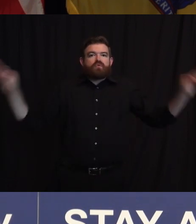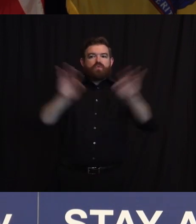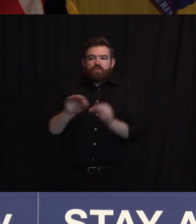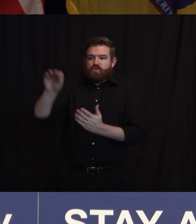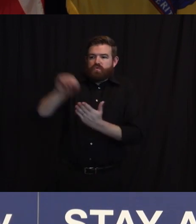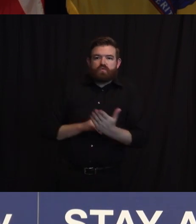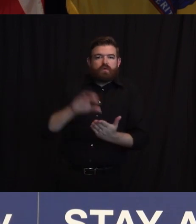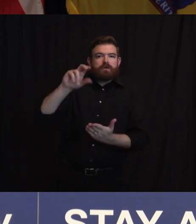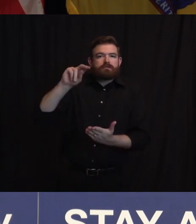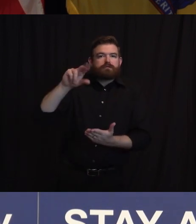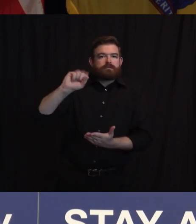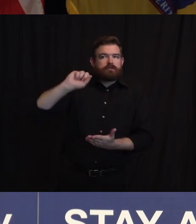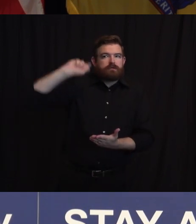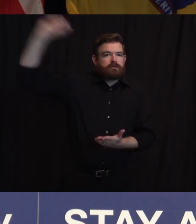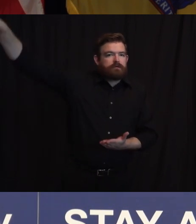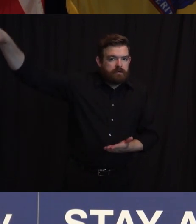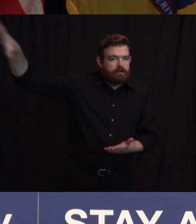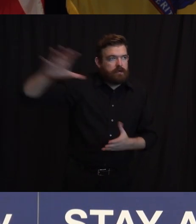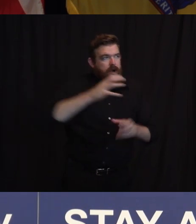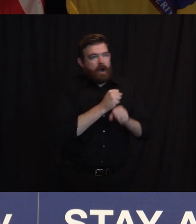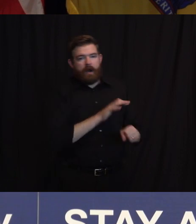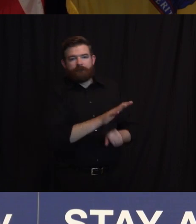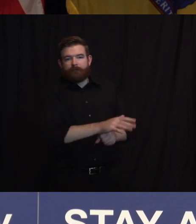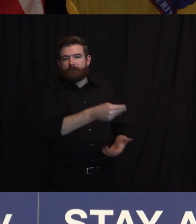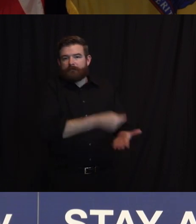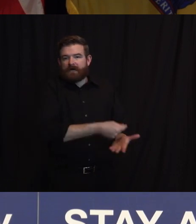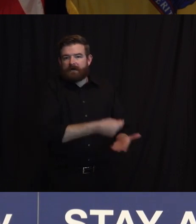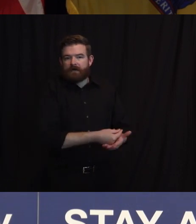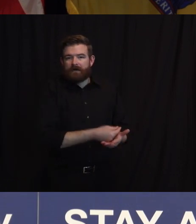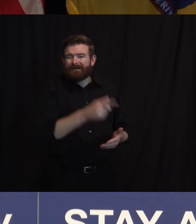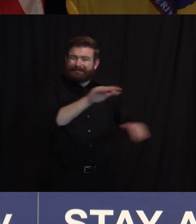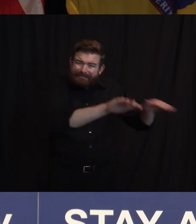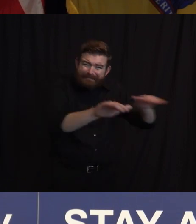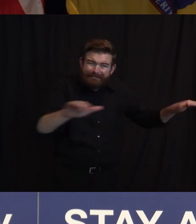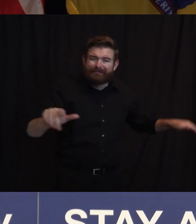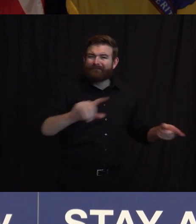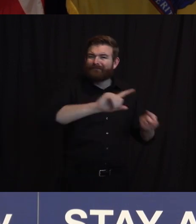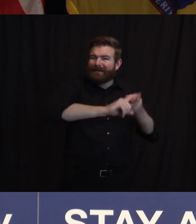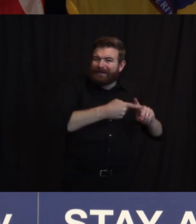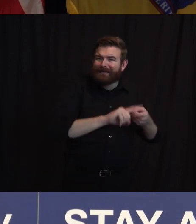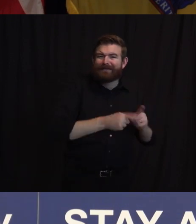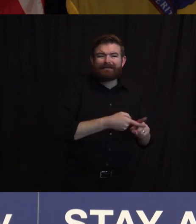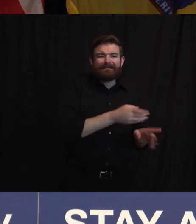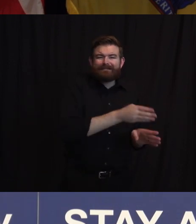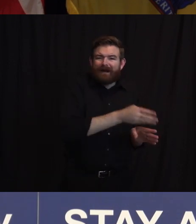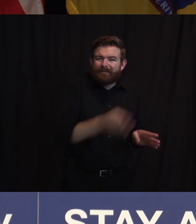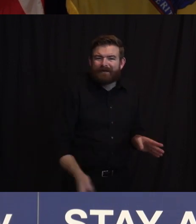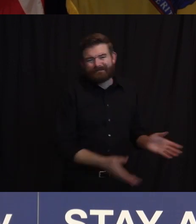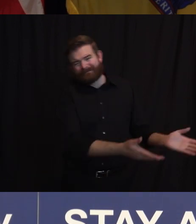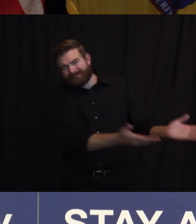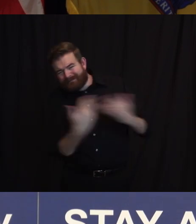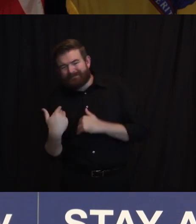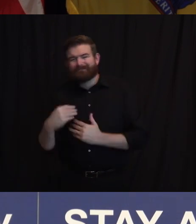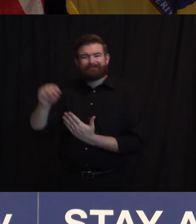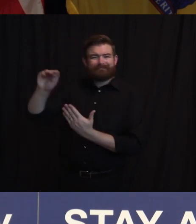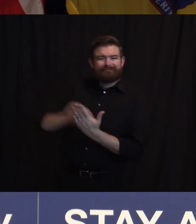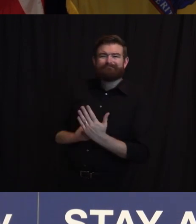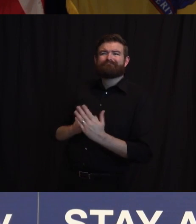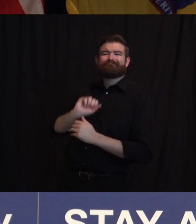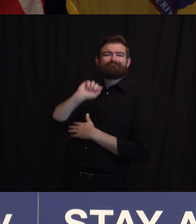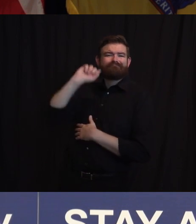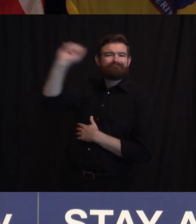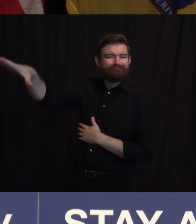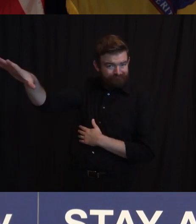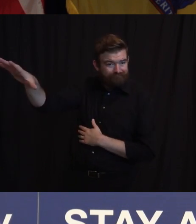encourage others to submit their responses as well. For my daily report last evening, as the governor shared, our hospitals